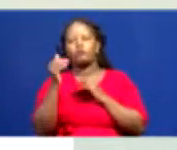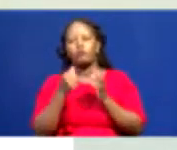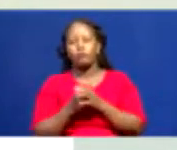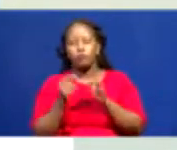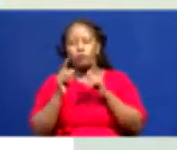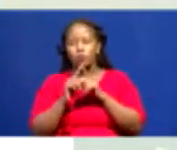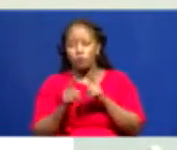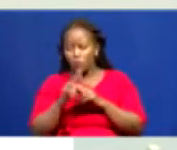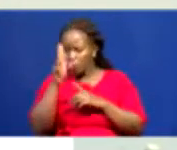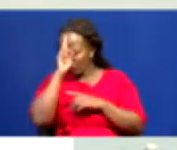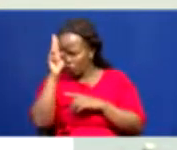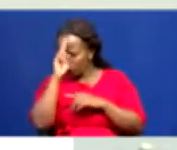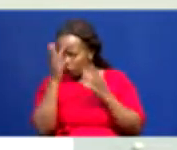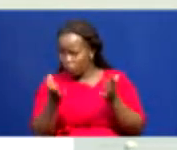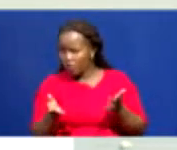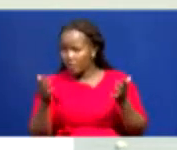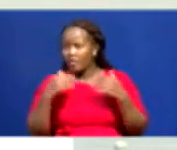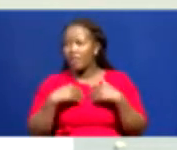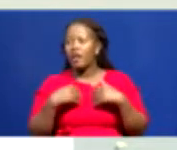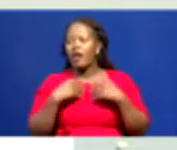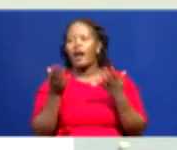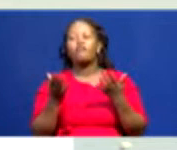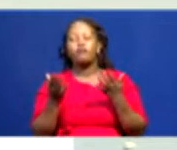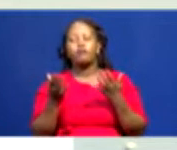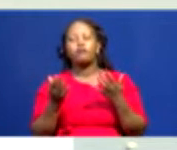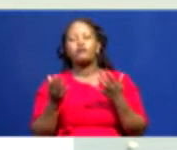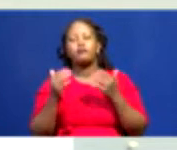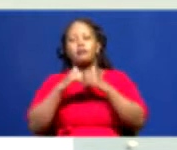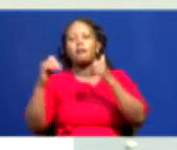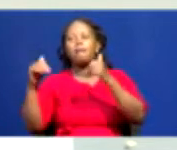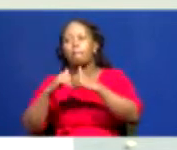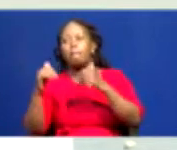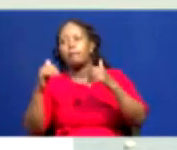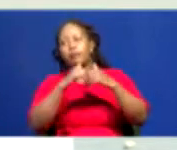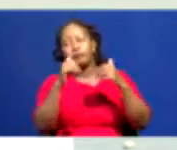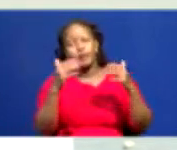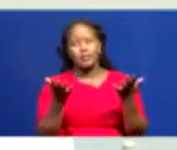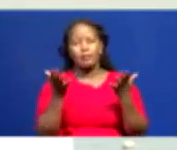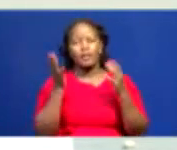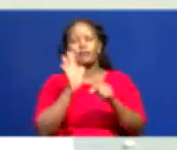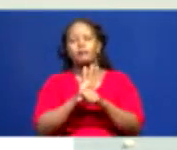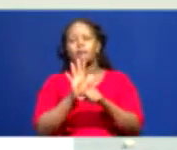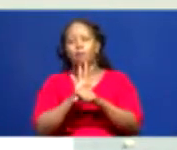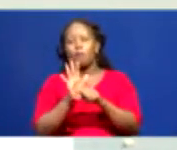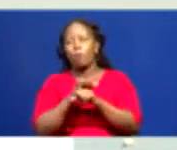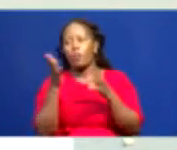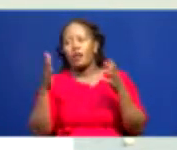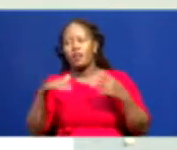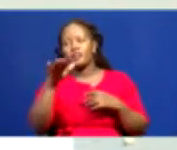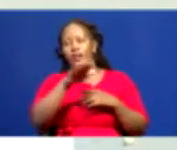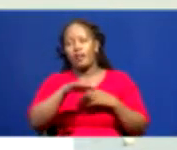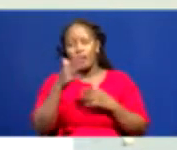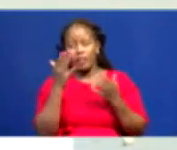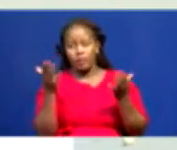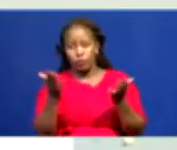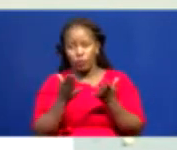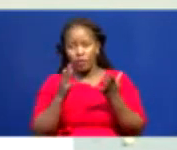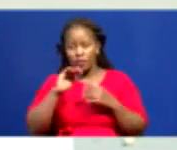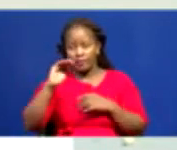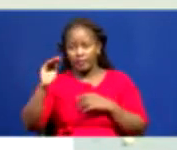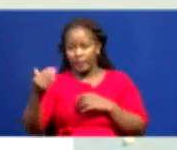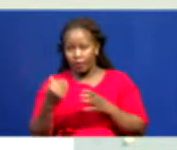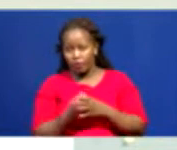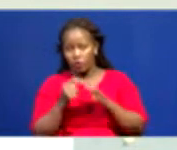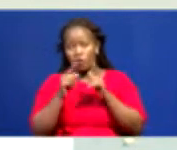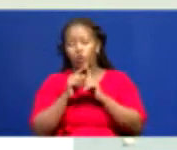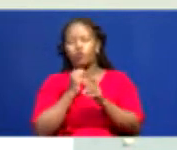that police have actually been dispersed dispatched in most of the residential areas around this CBD,